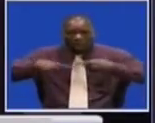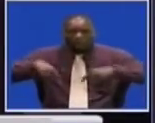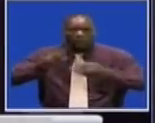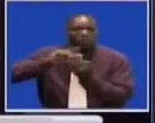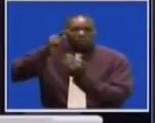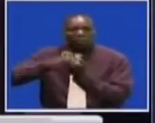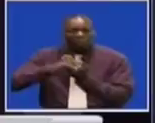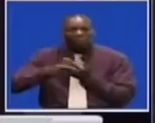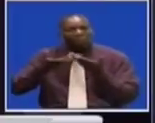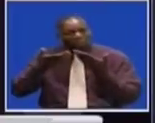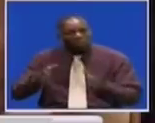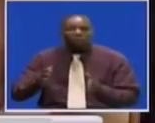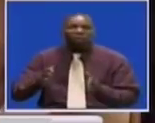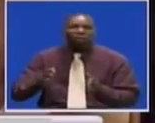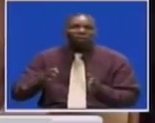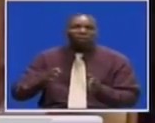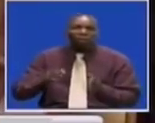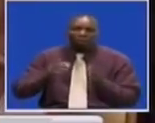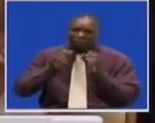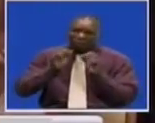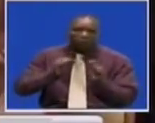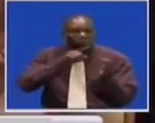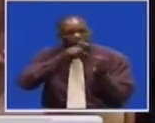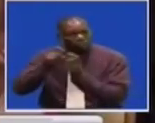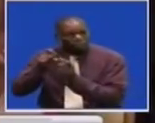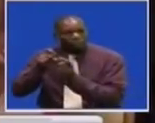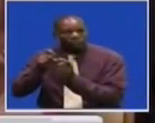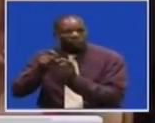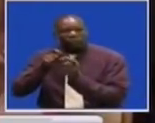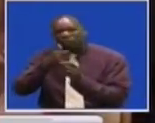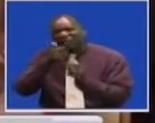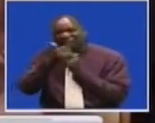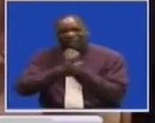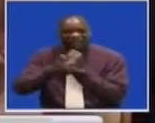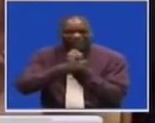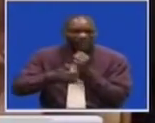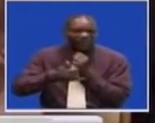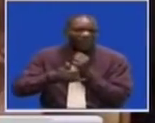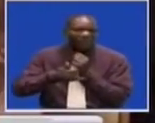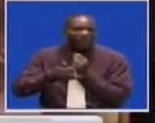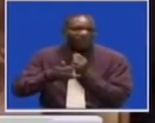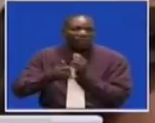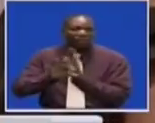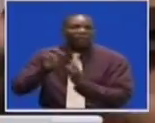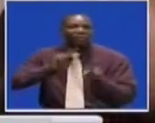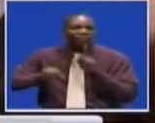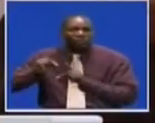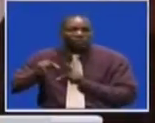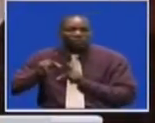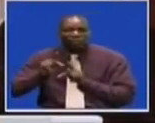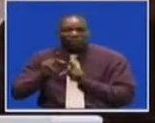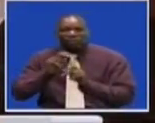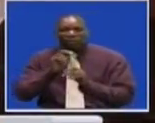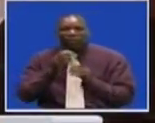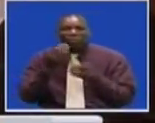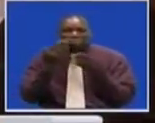like the content from the countries where the content comes from. You will find people speaking American because you're